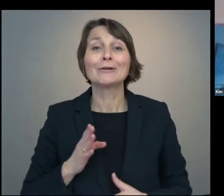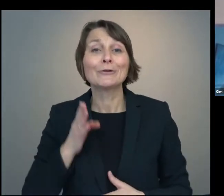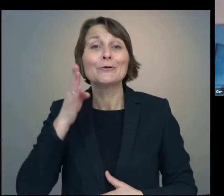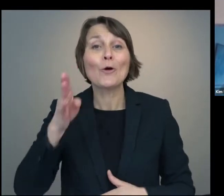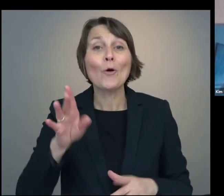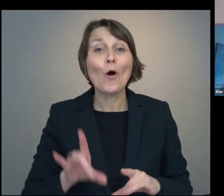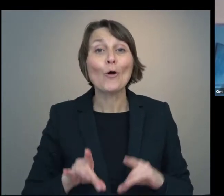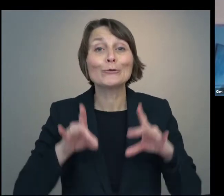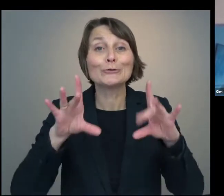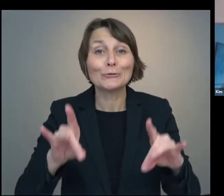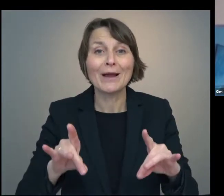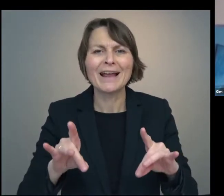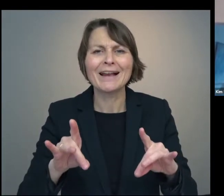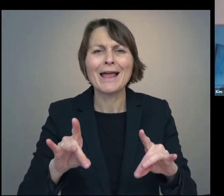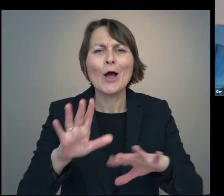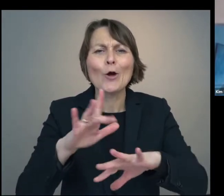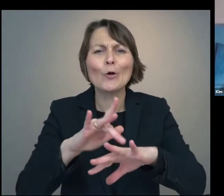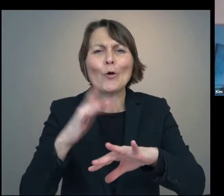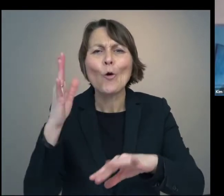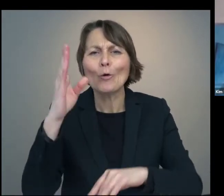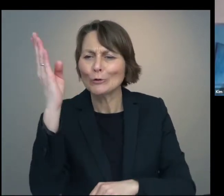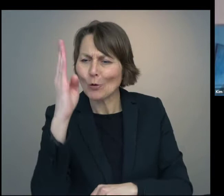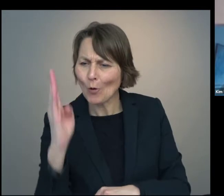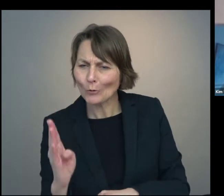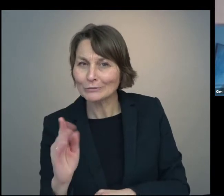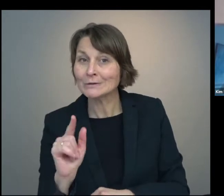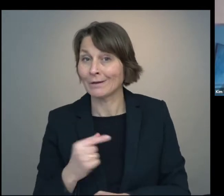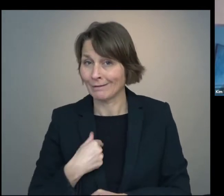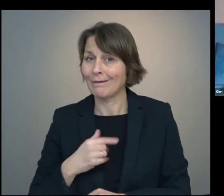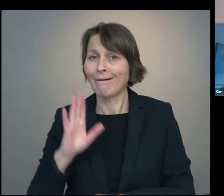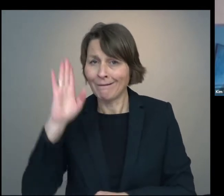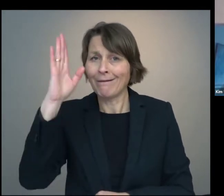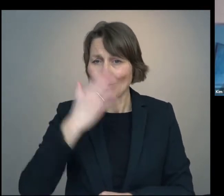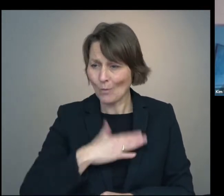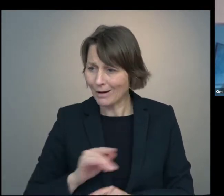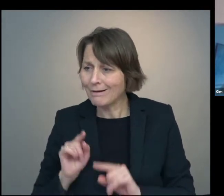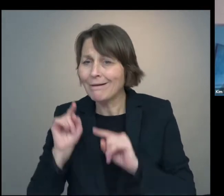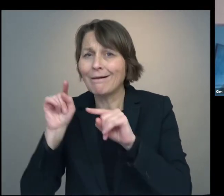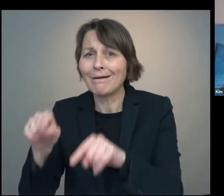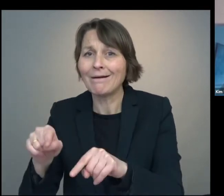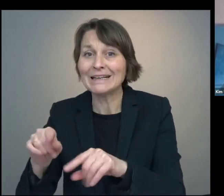Coast in Australia to do a similar thing.